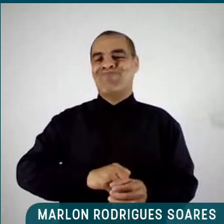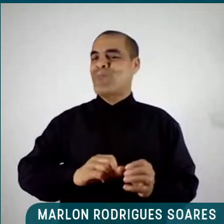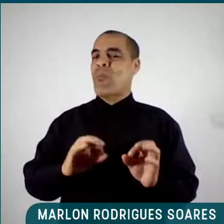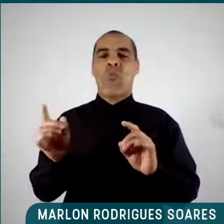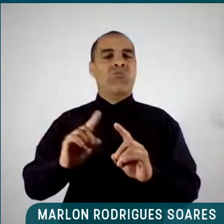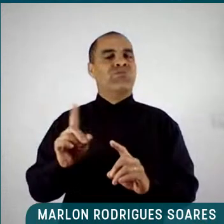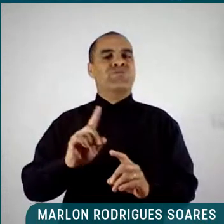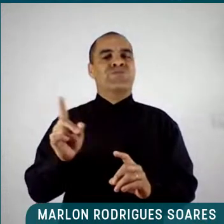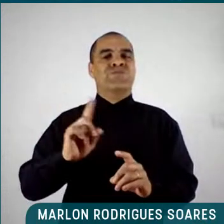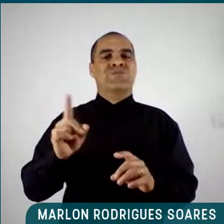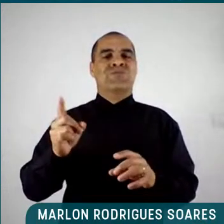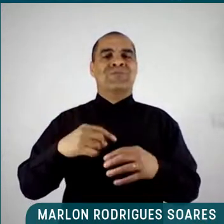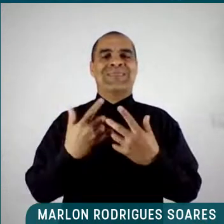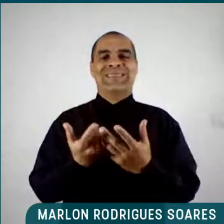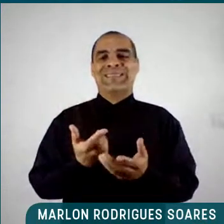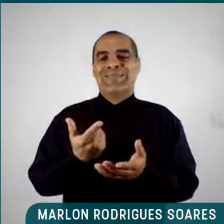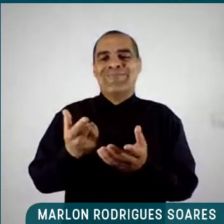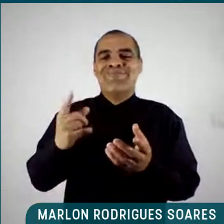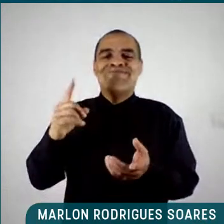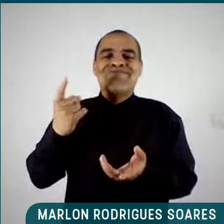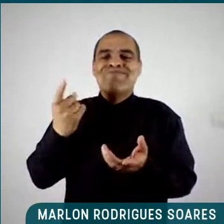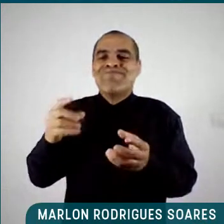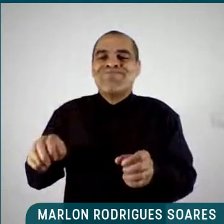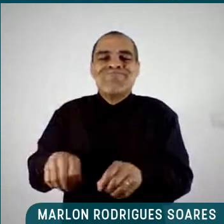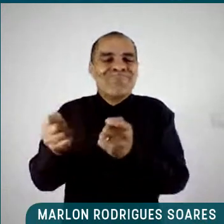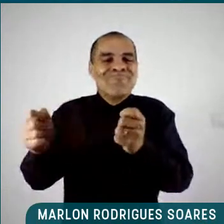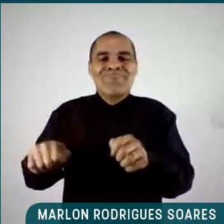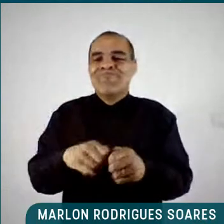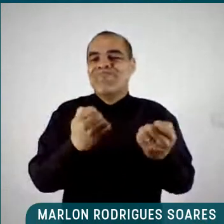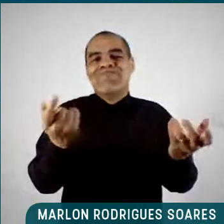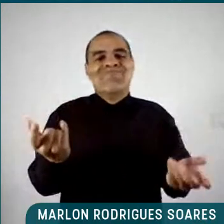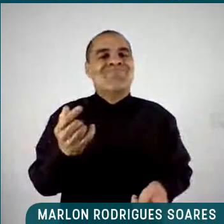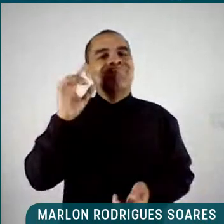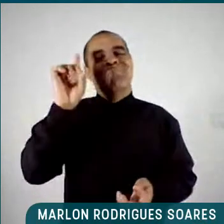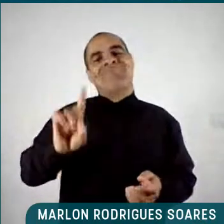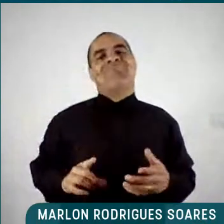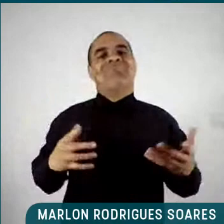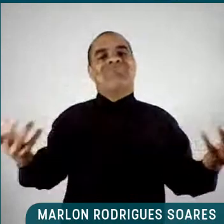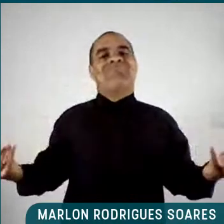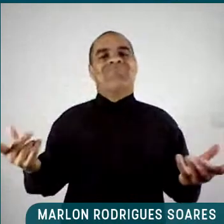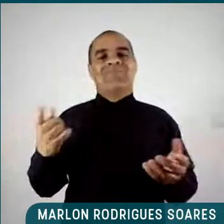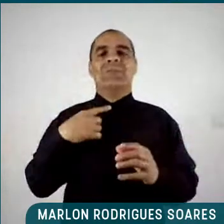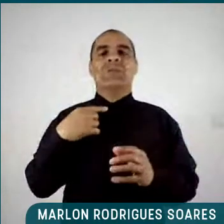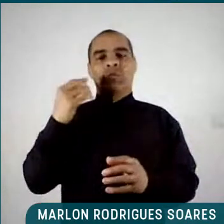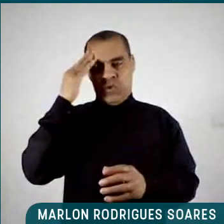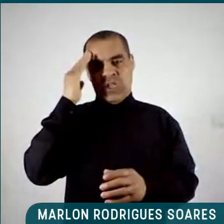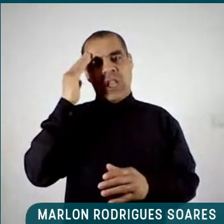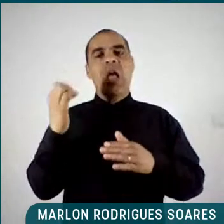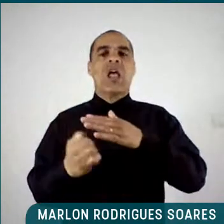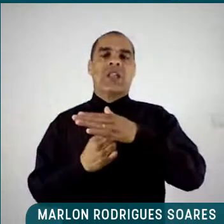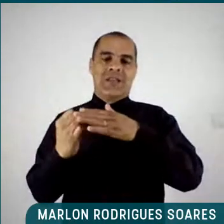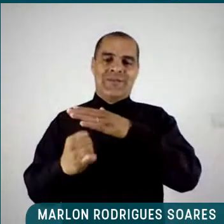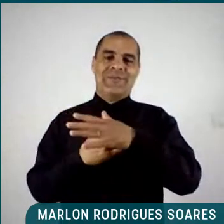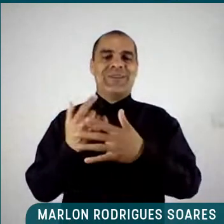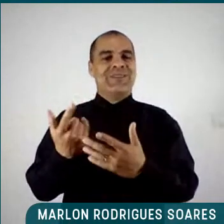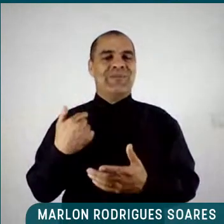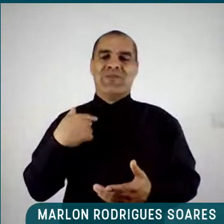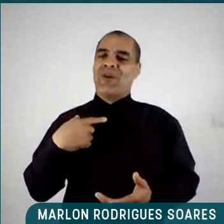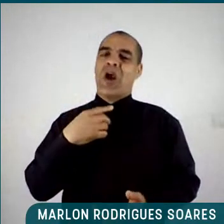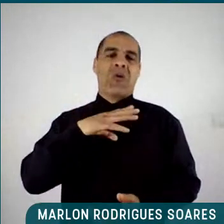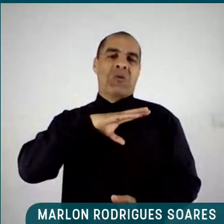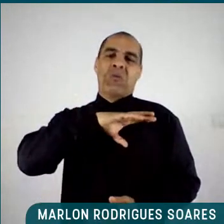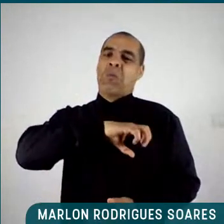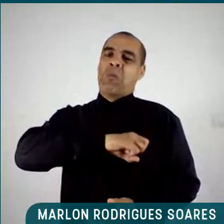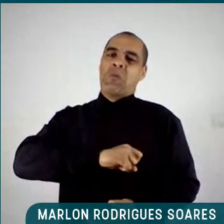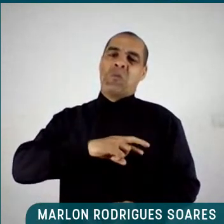né? It's Eu not. sim empreendo, tenho minhas empresas, ok, I mas have my companies, I am an entrepreneur,